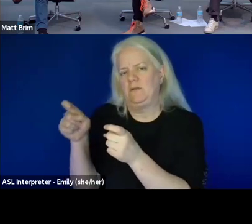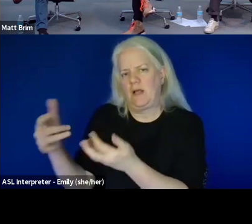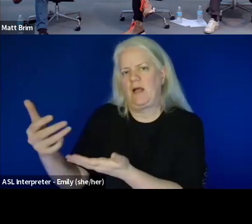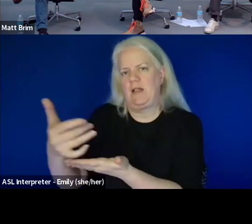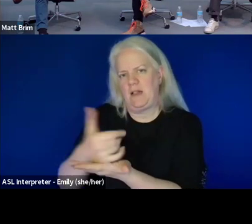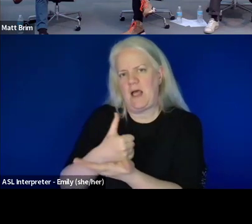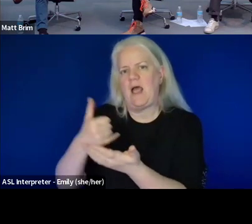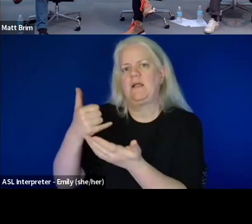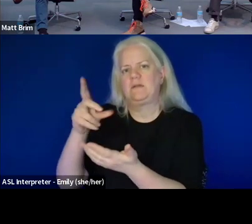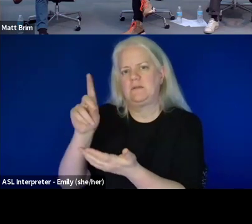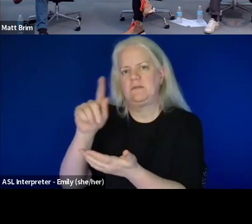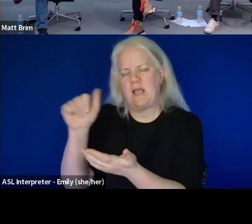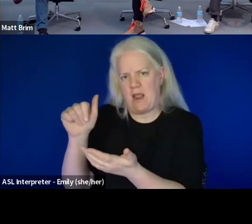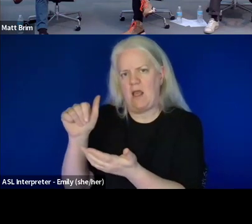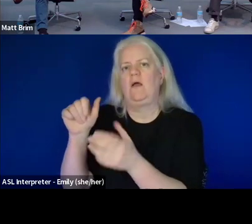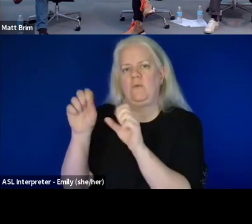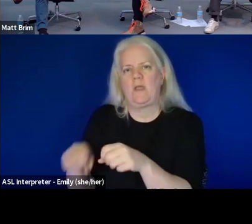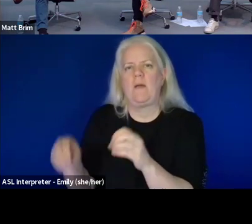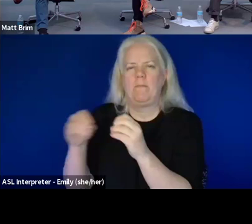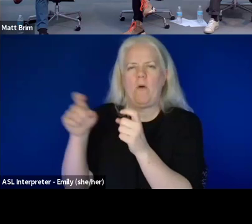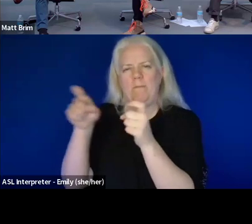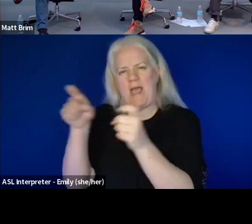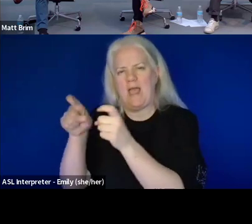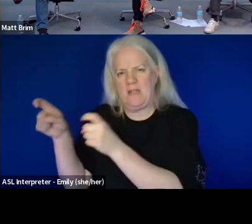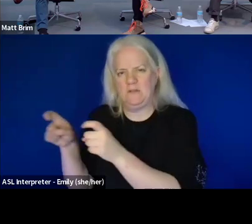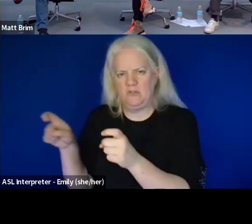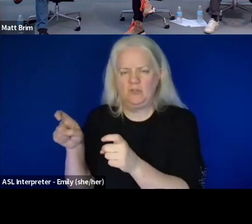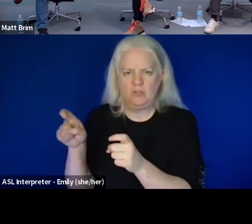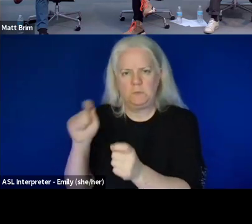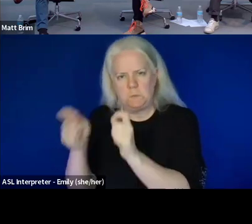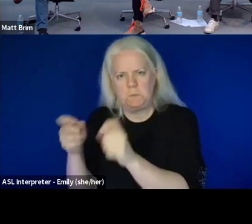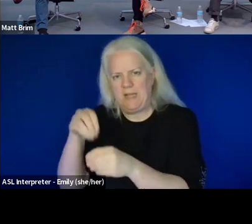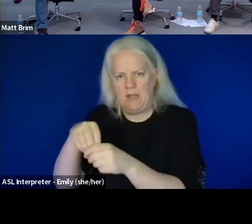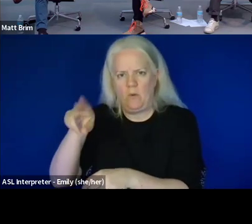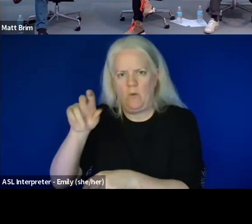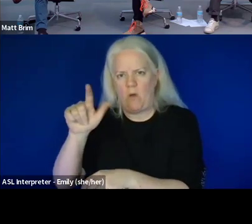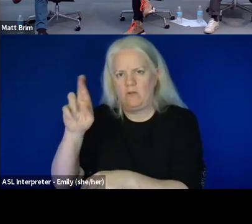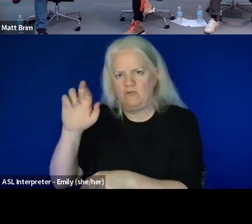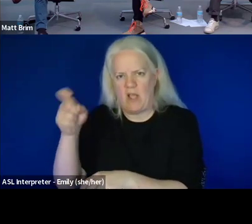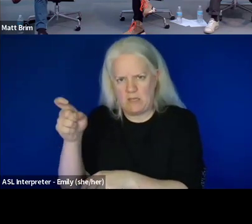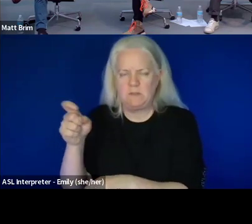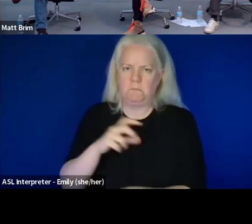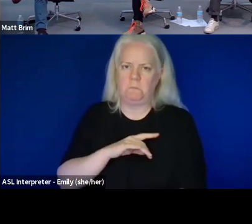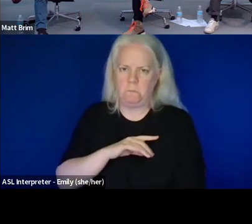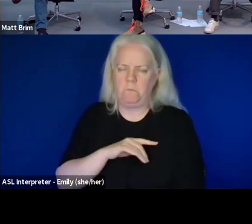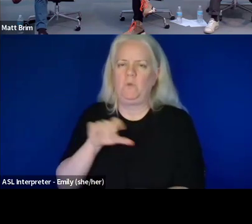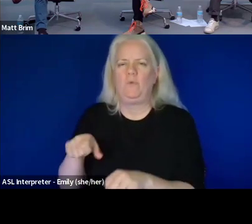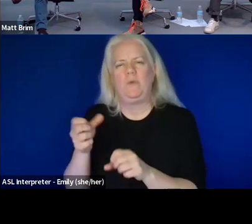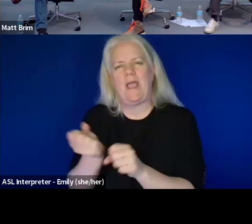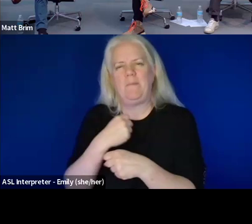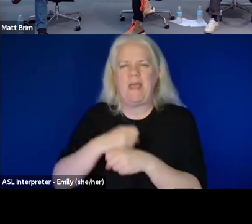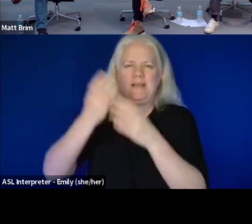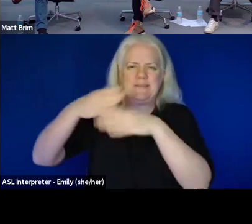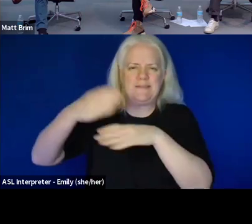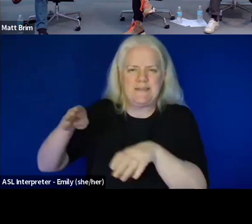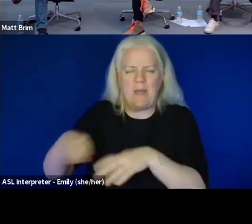the actual database, like in Qualtrics. And you can also make different sections, and it's similar